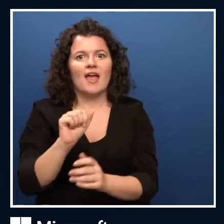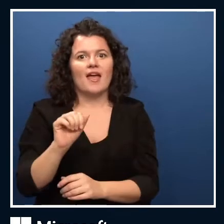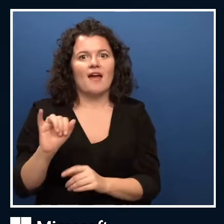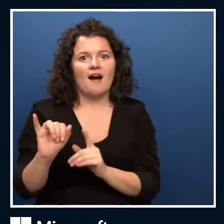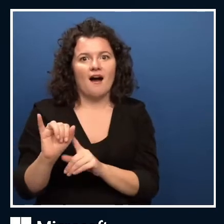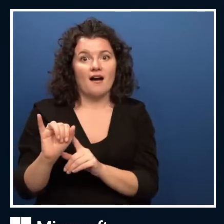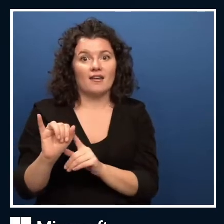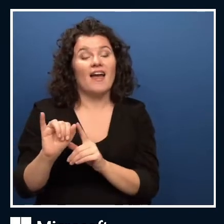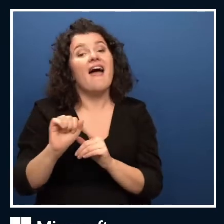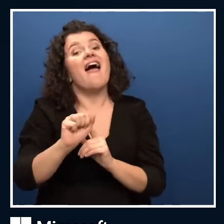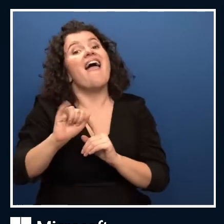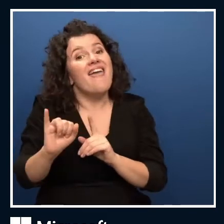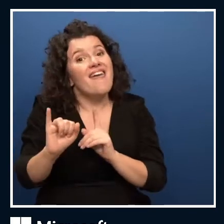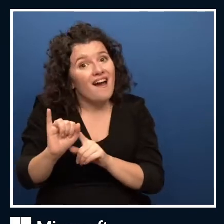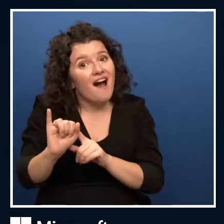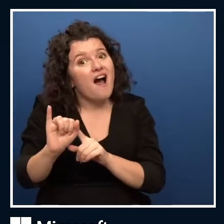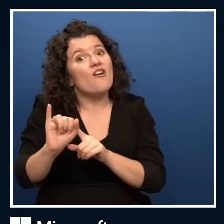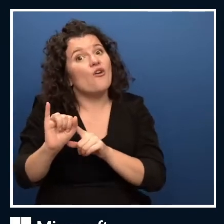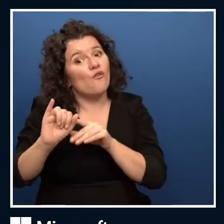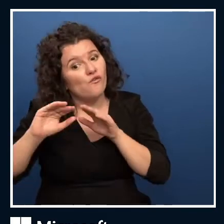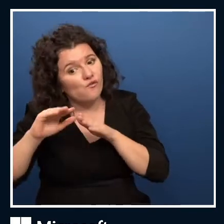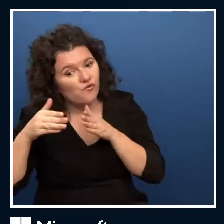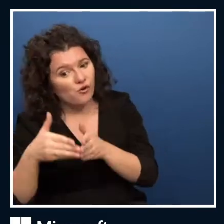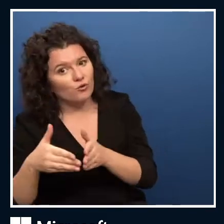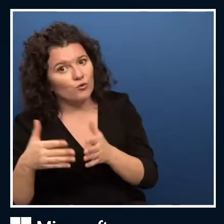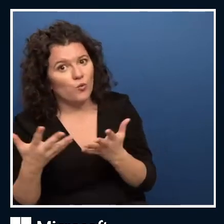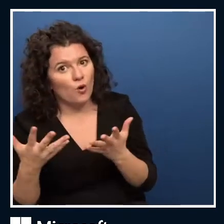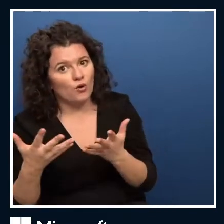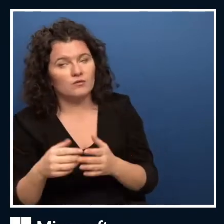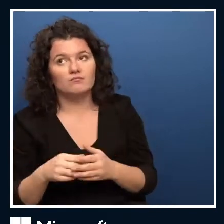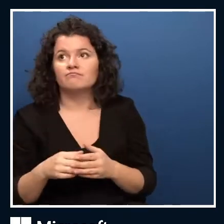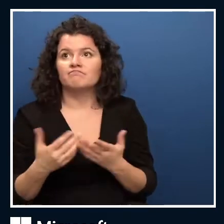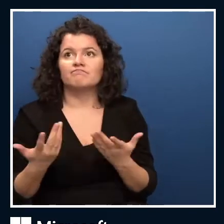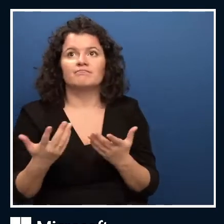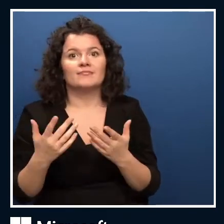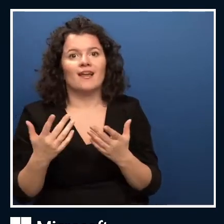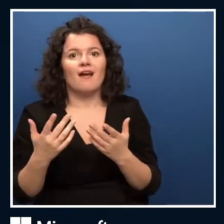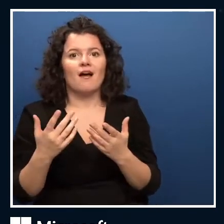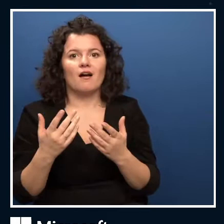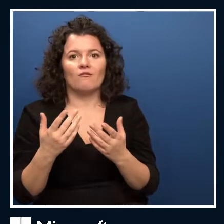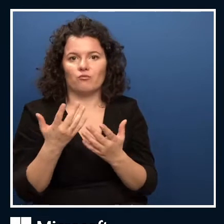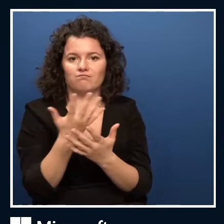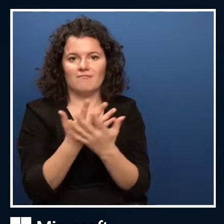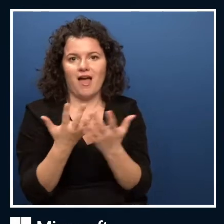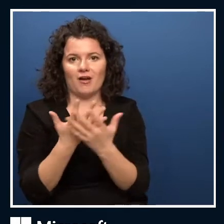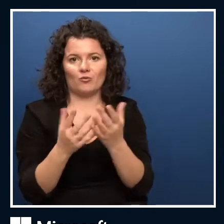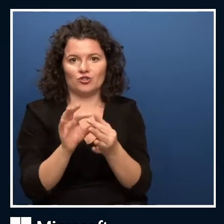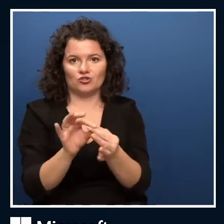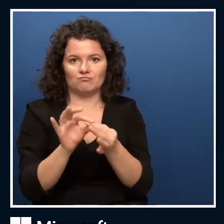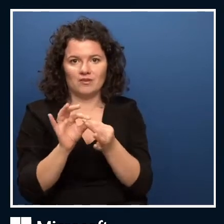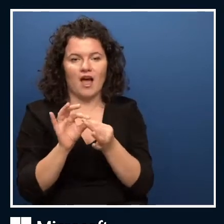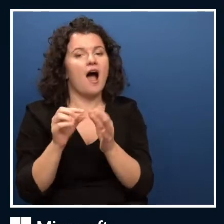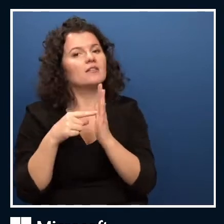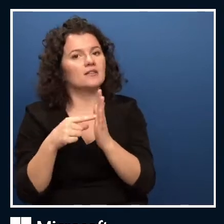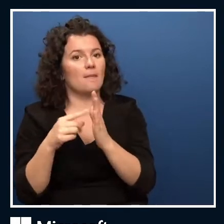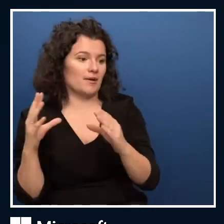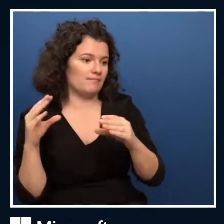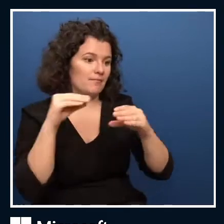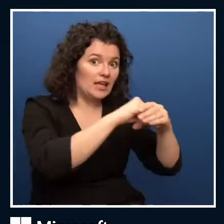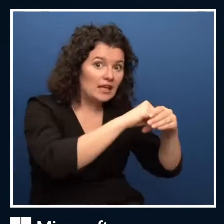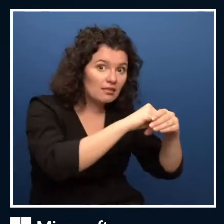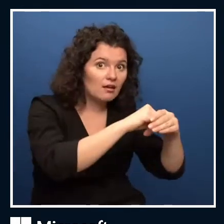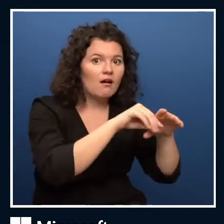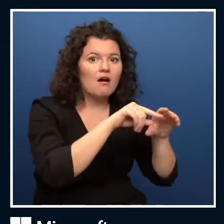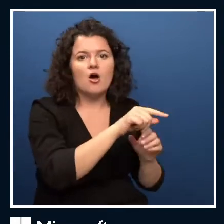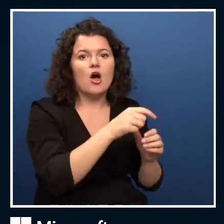different devices, in our cars, in our homes, in our smartphones, on our computers. So you will have the same